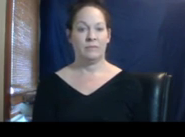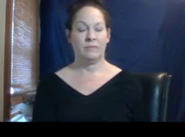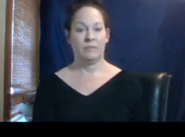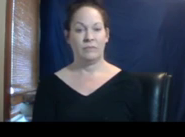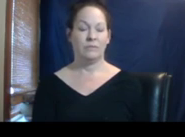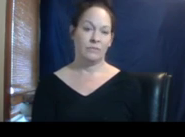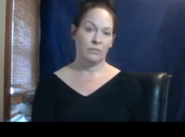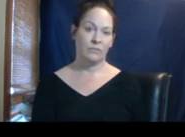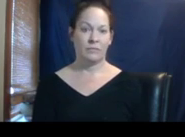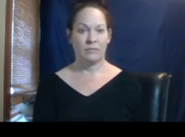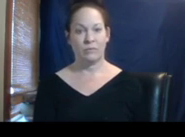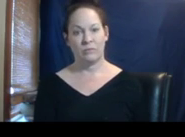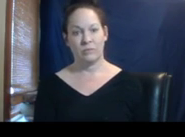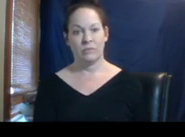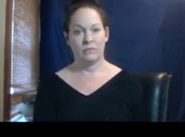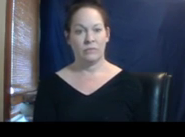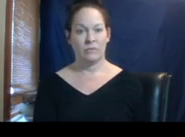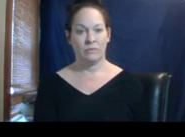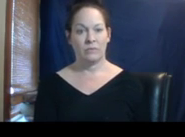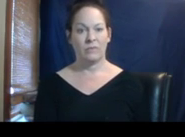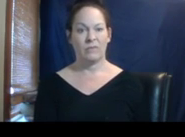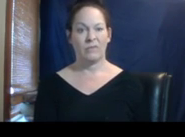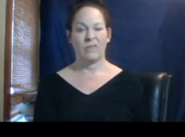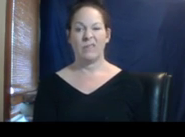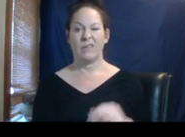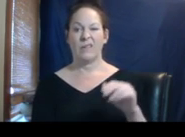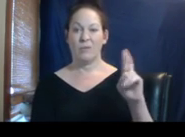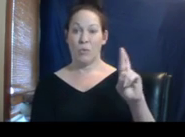it goes in 3 times with a remainder of 3.